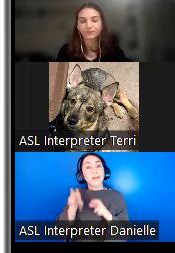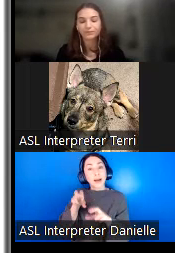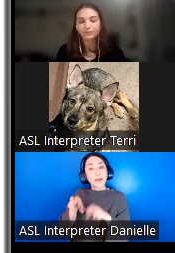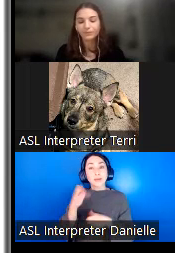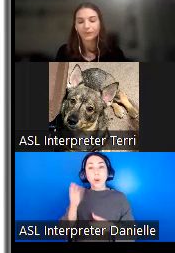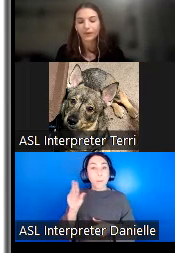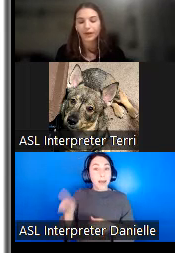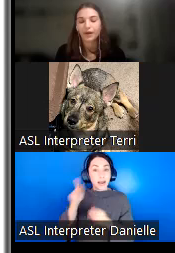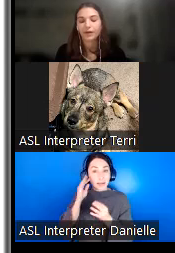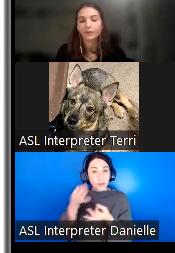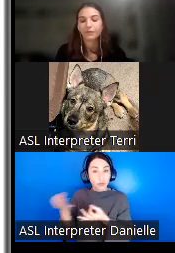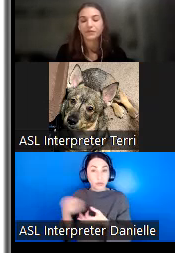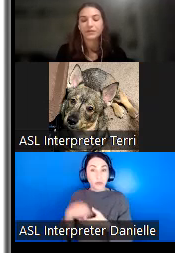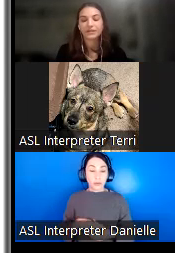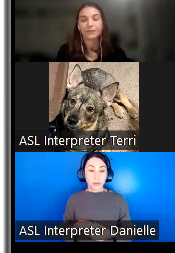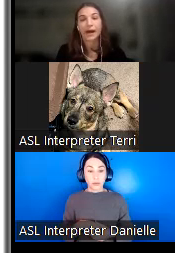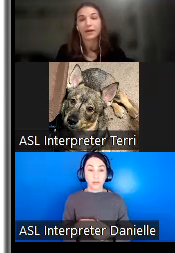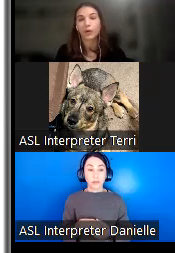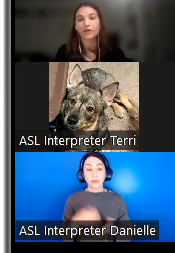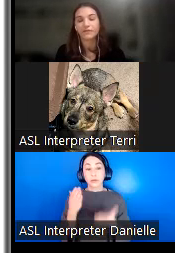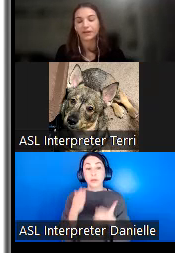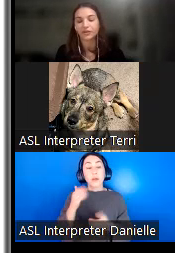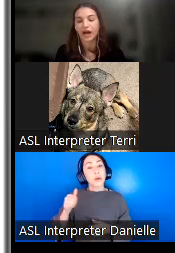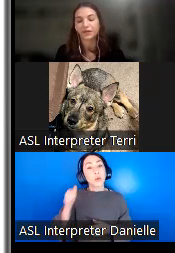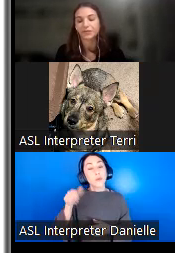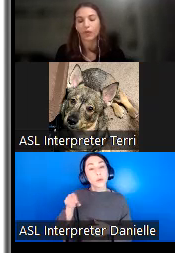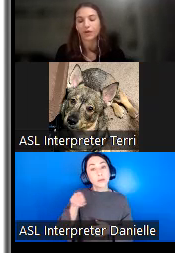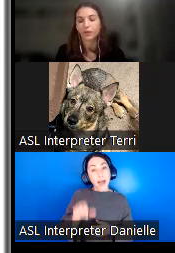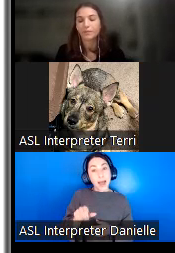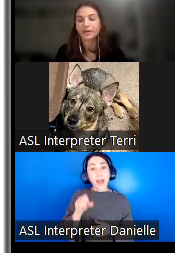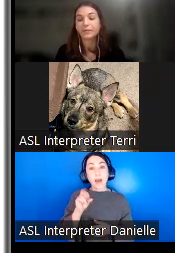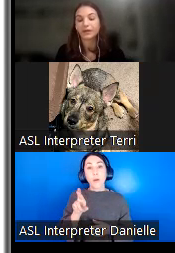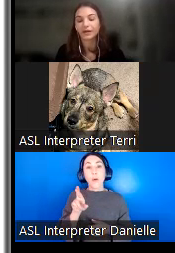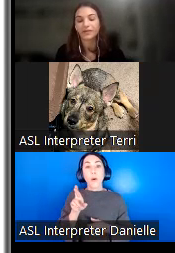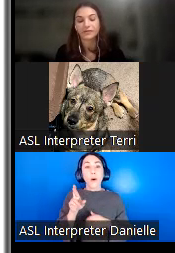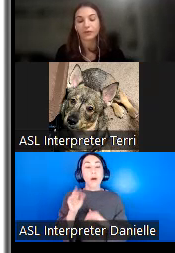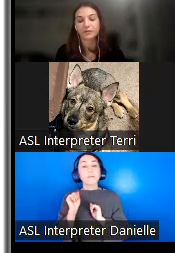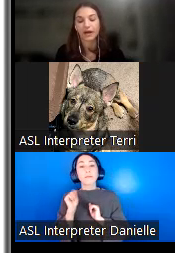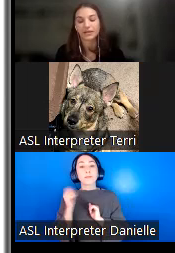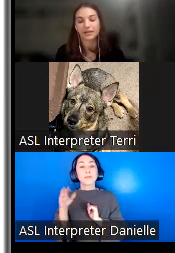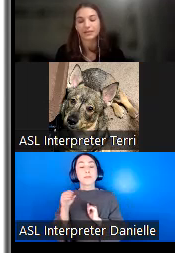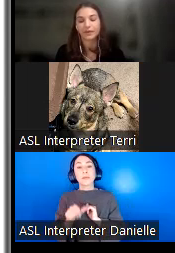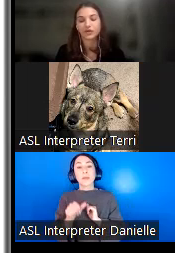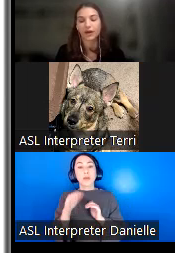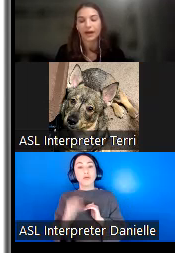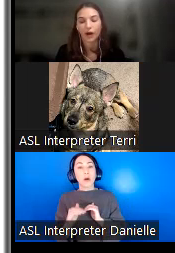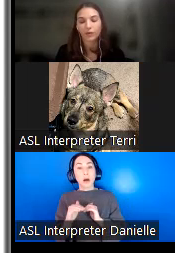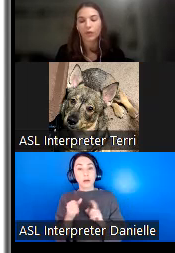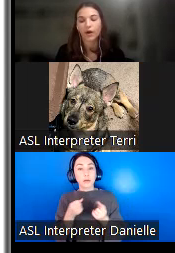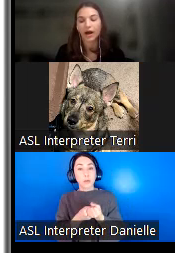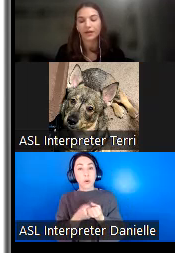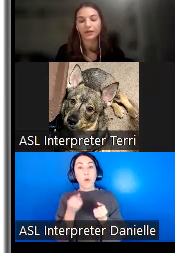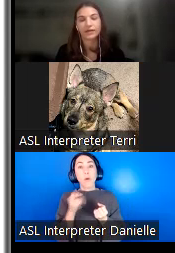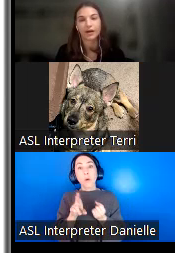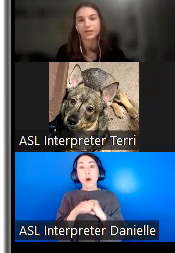decisions. It could be refusing to pay or evading child support or manipulating the divorce process by drawing it